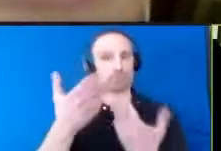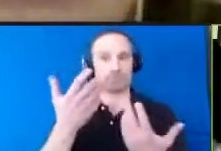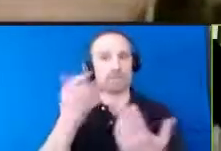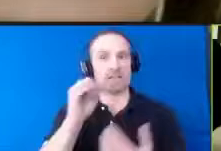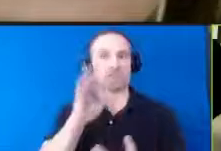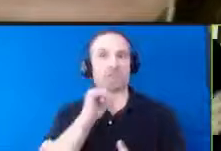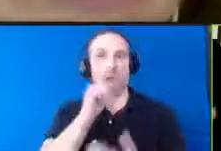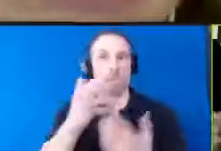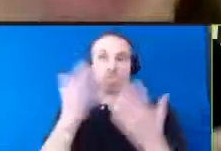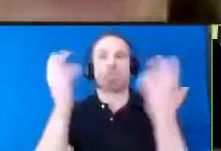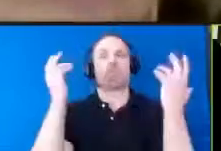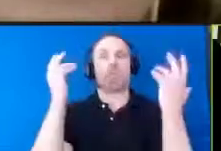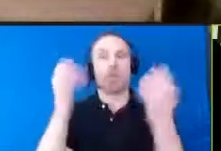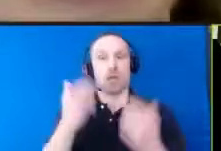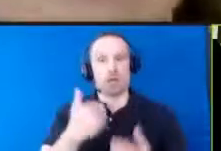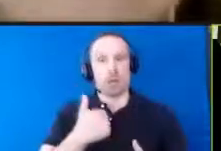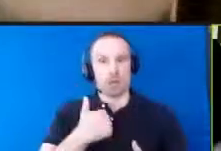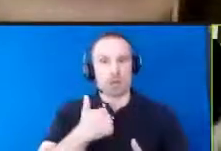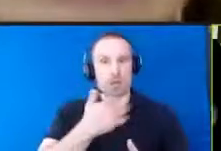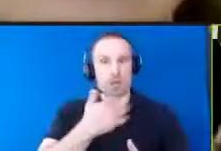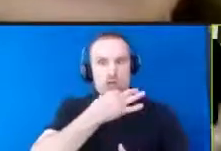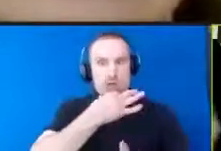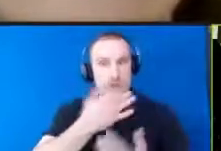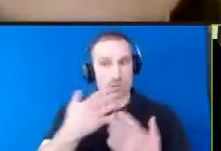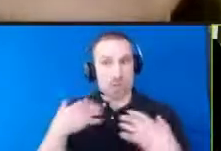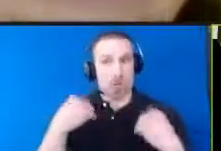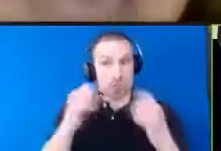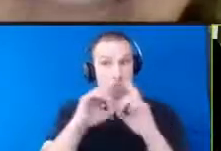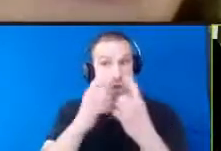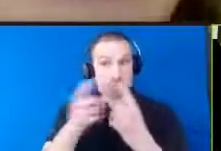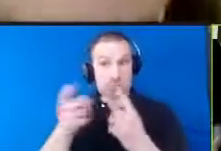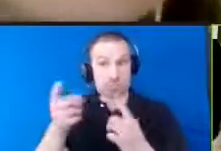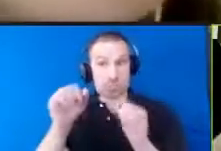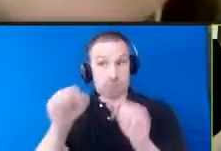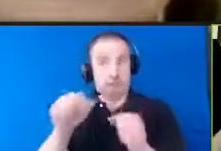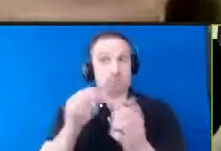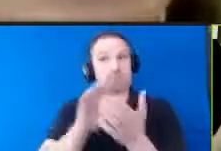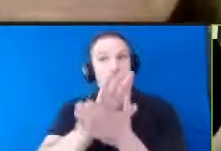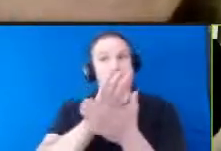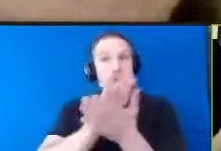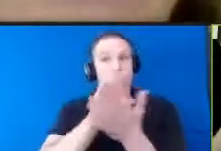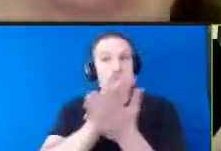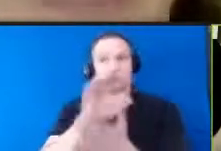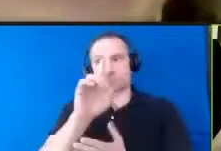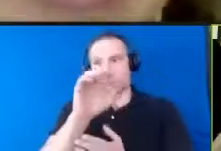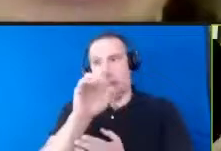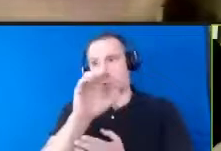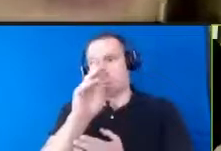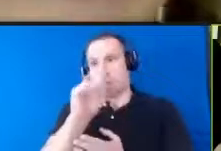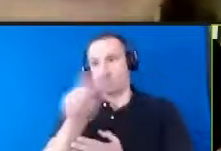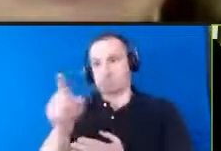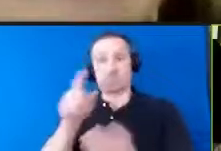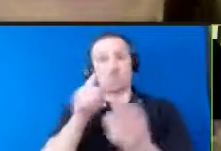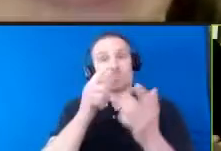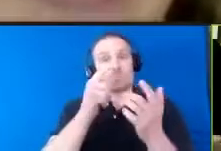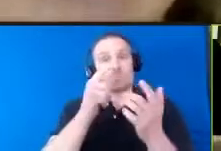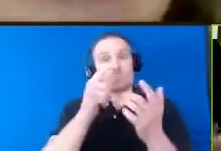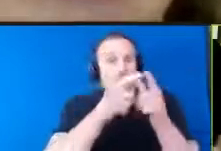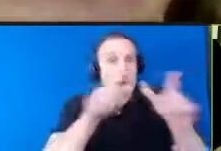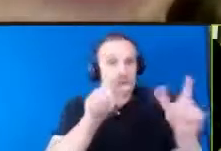where the health department is in translating documents, and then